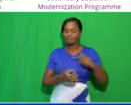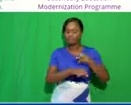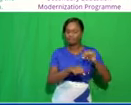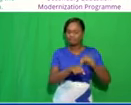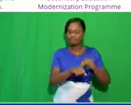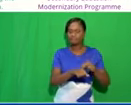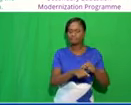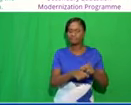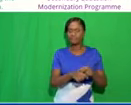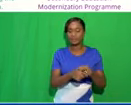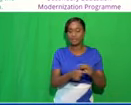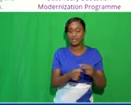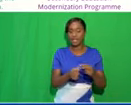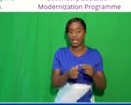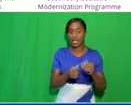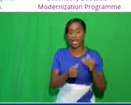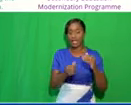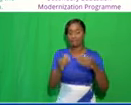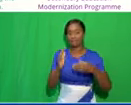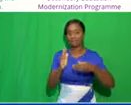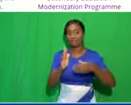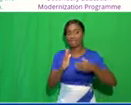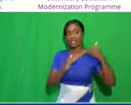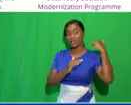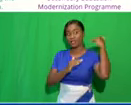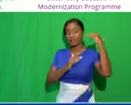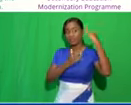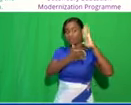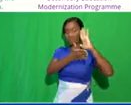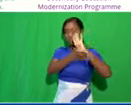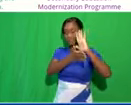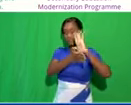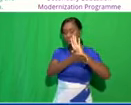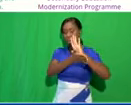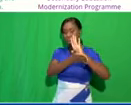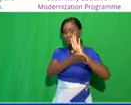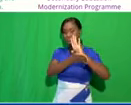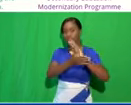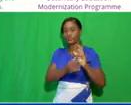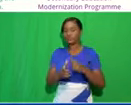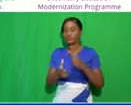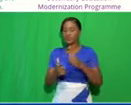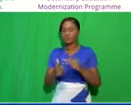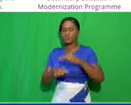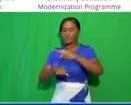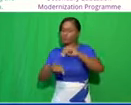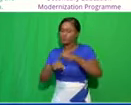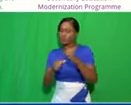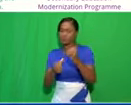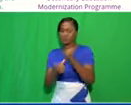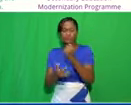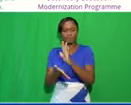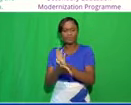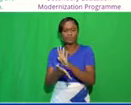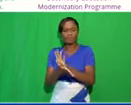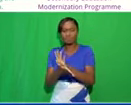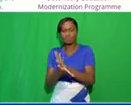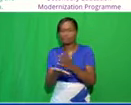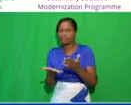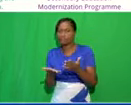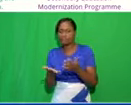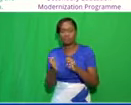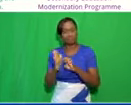we call the prestige schools. We talk about the modern secondary, which was a model of school